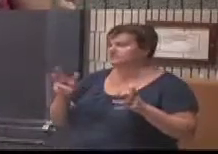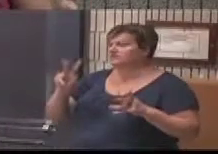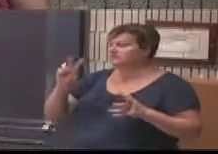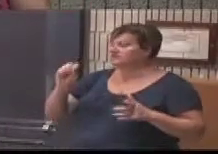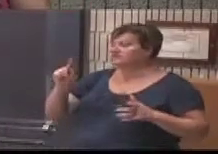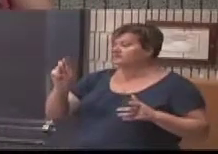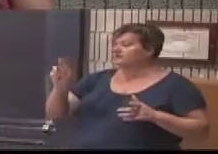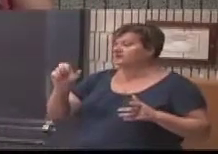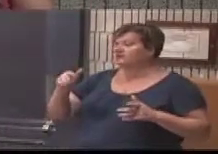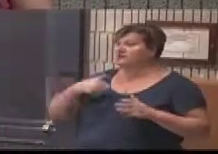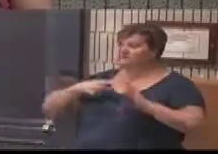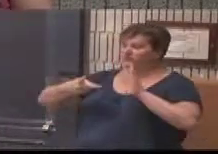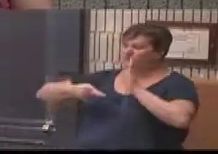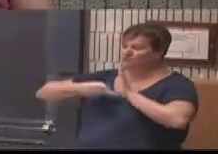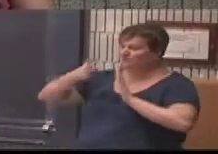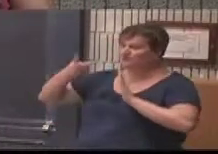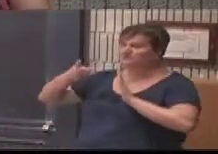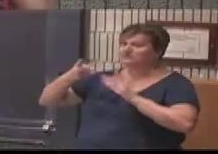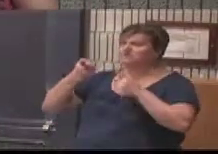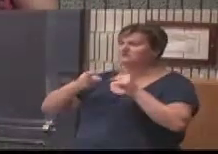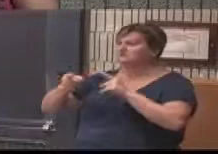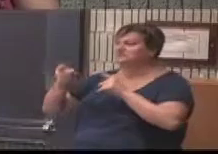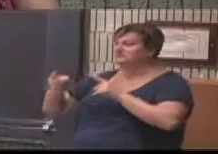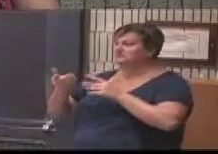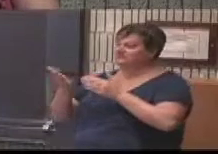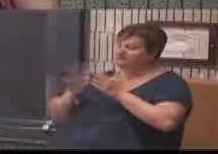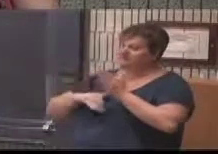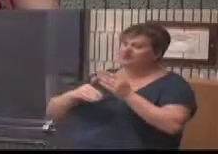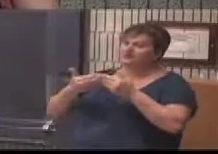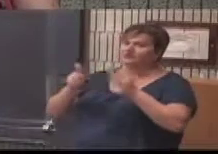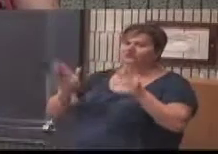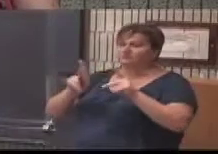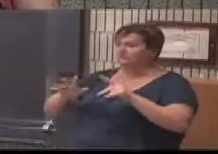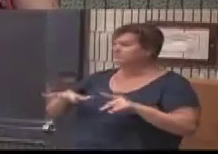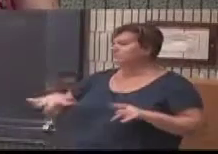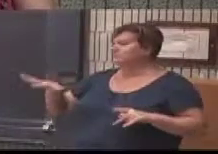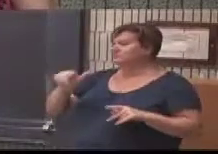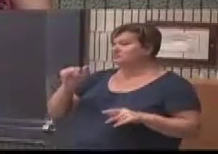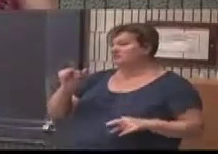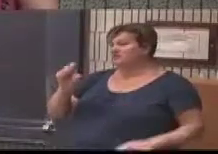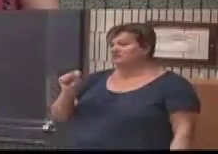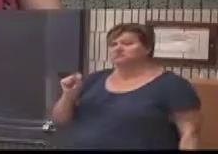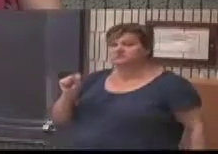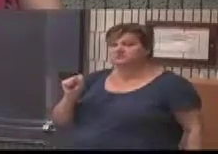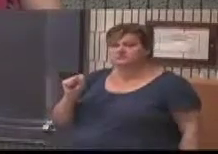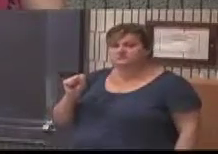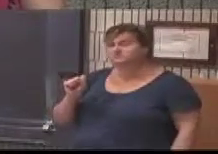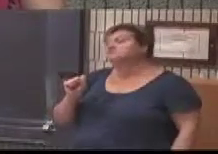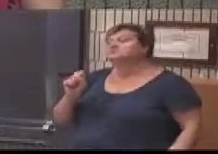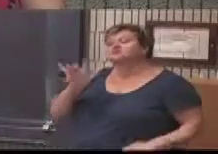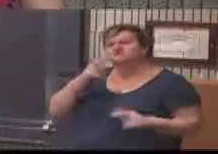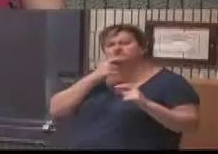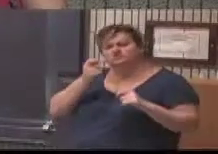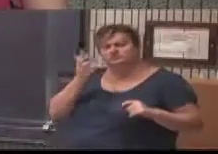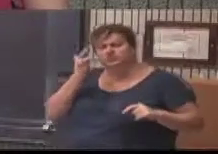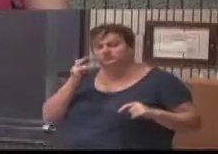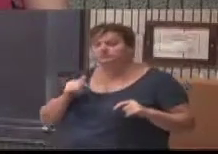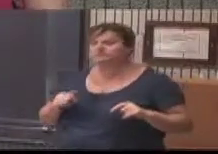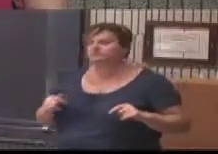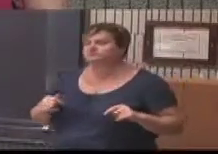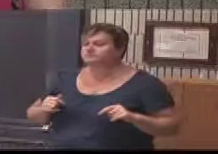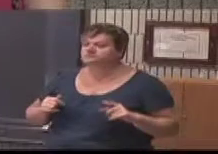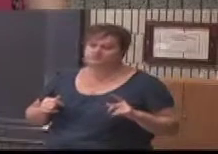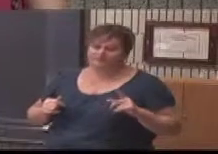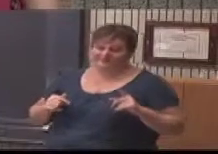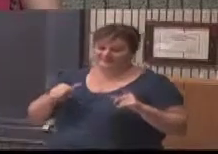veterans have twice the incidence that the general population does of ALS. And the interesting aspect of that is that it's